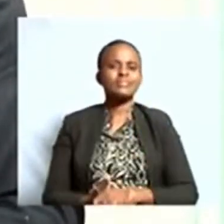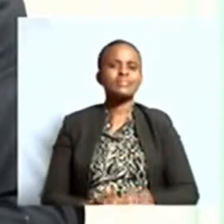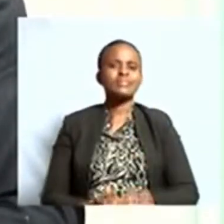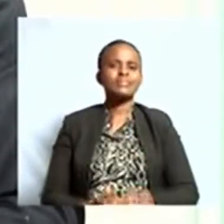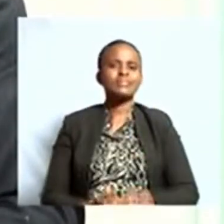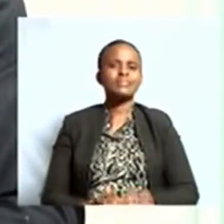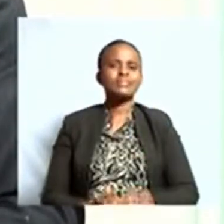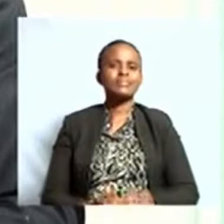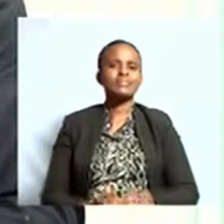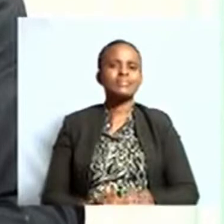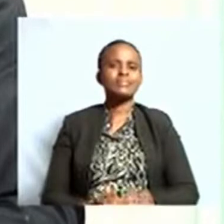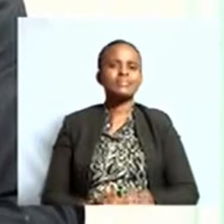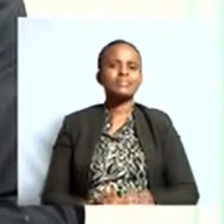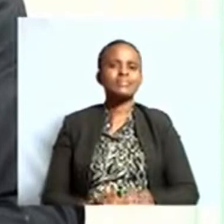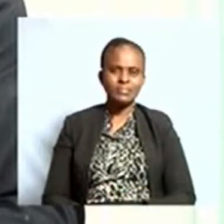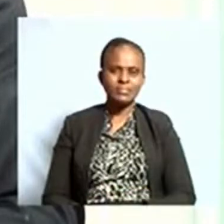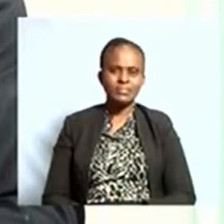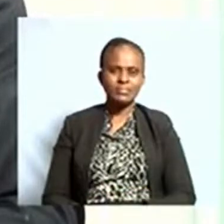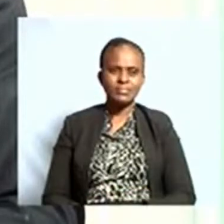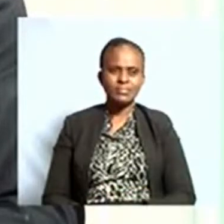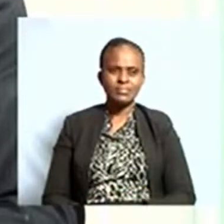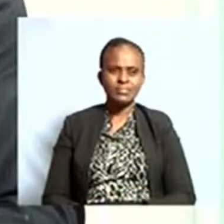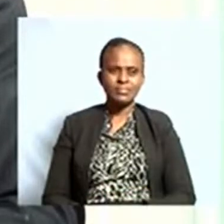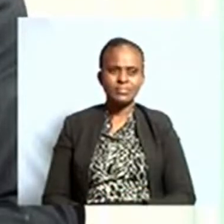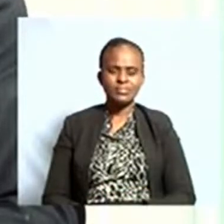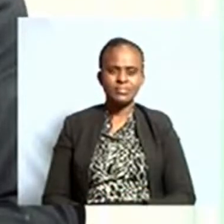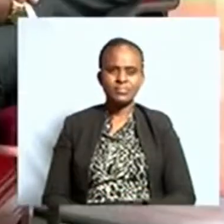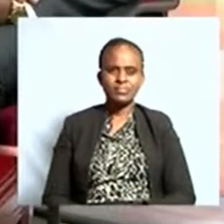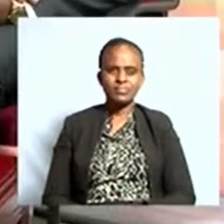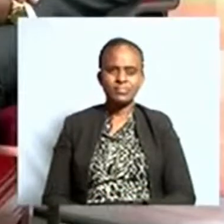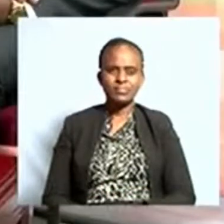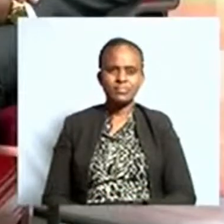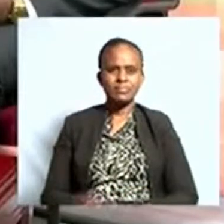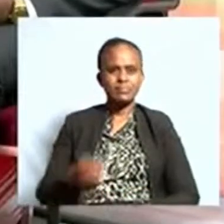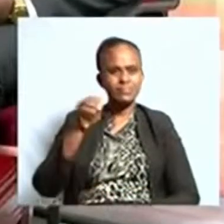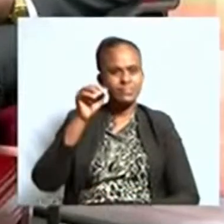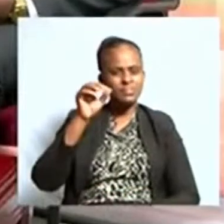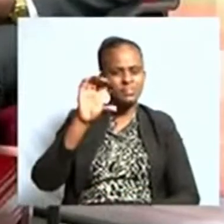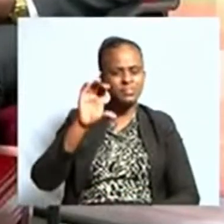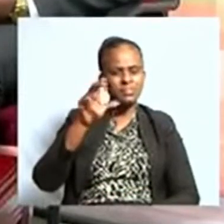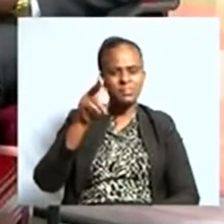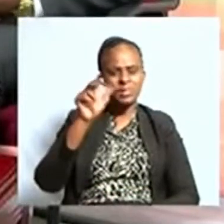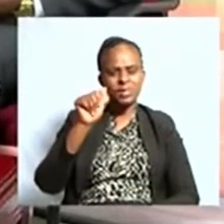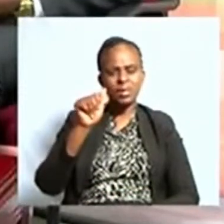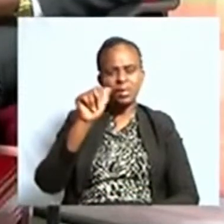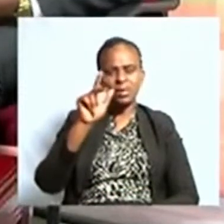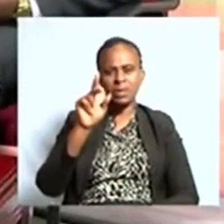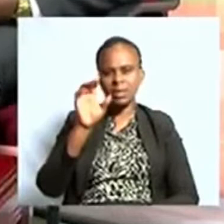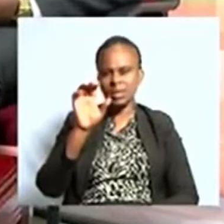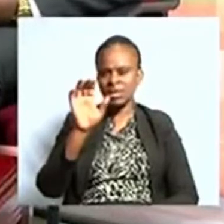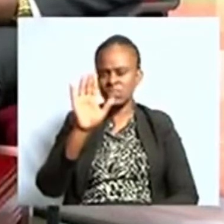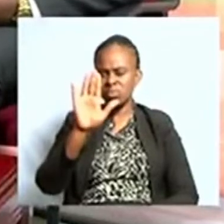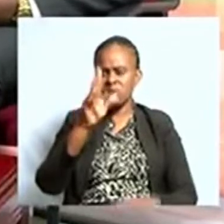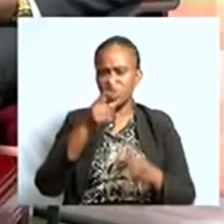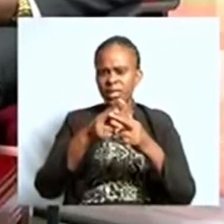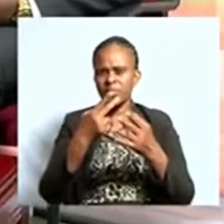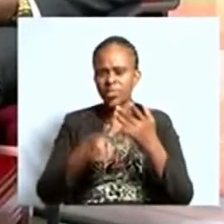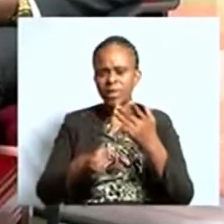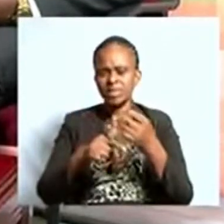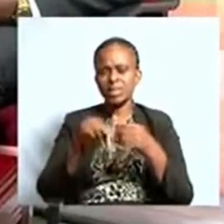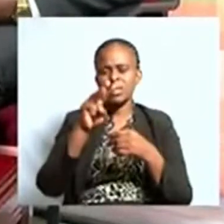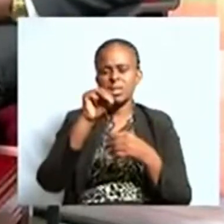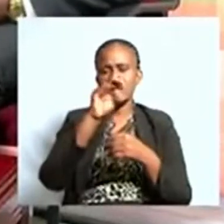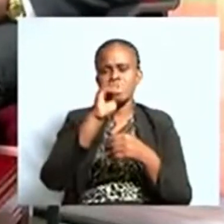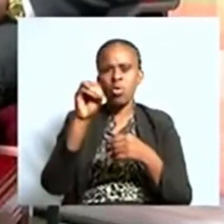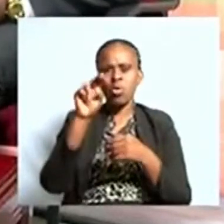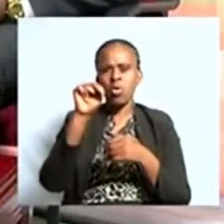calling us from. Yeah, I'm calling from Cheston, Chakunkula Ward. In Chakunkula Ward. What's your name, sir? Yeah. Monga